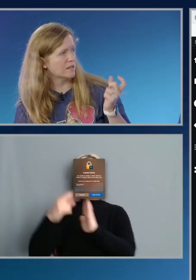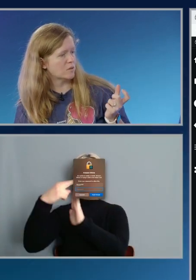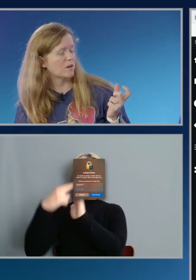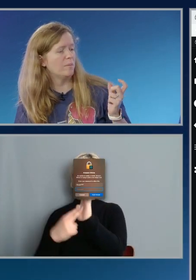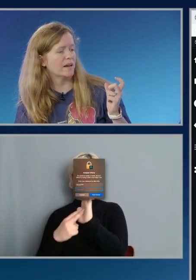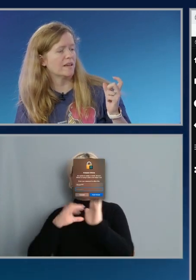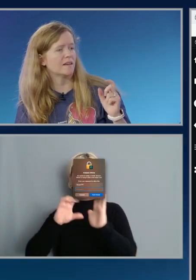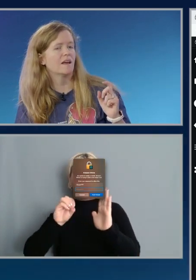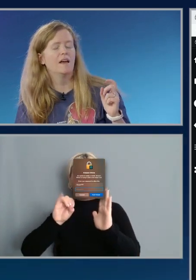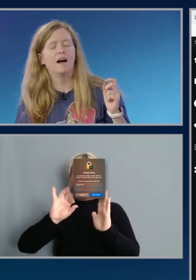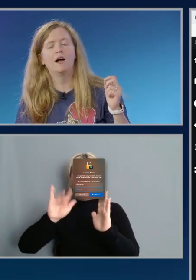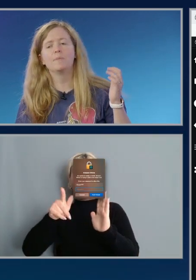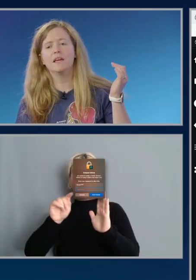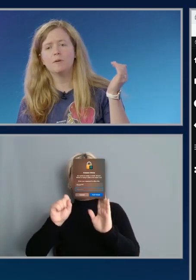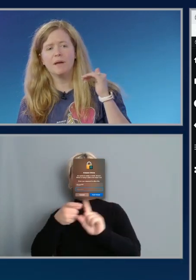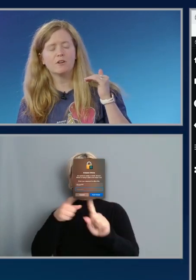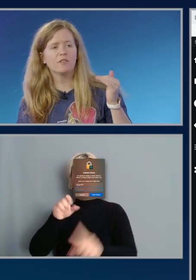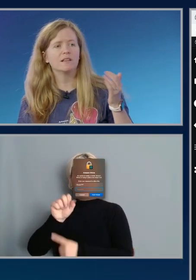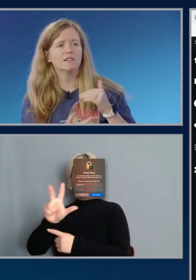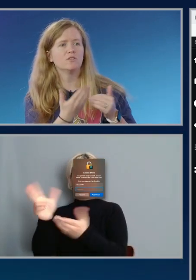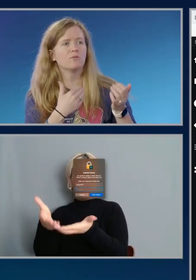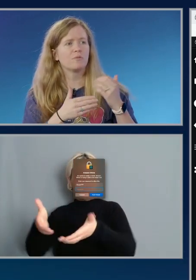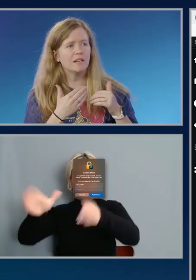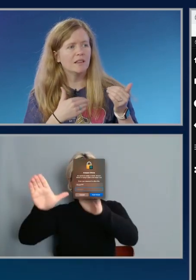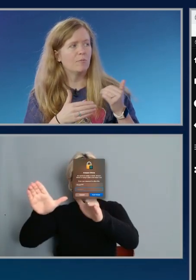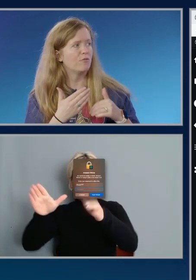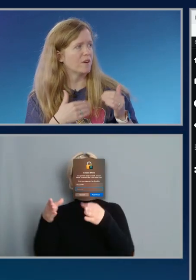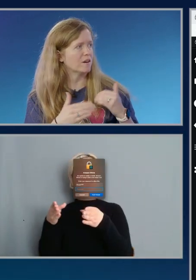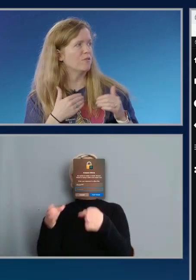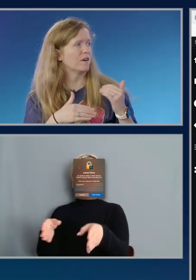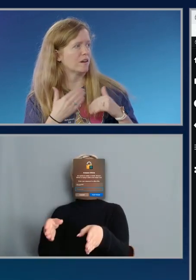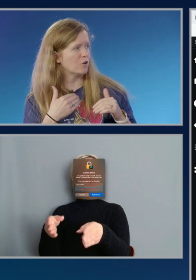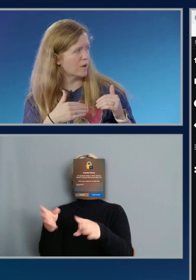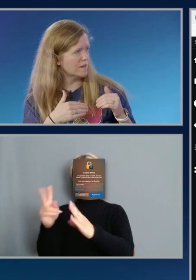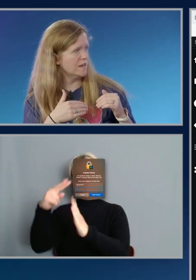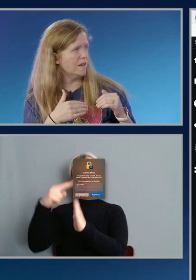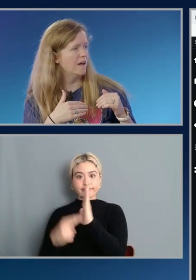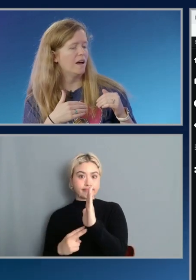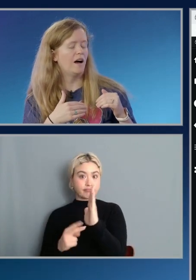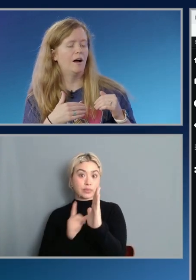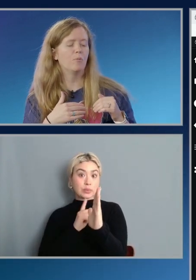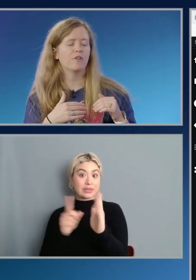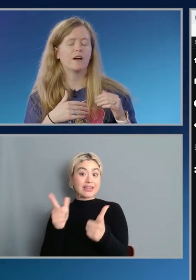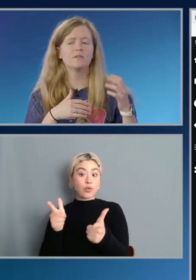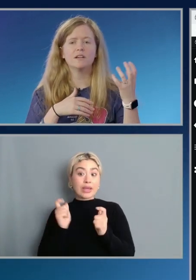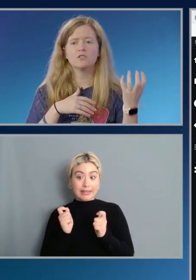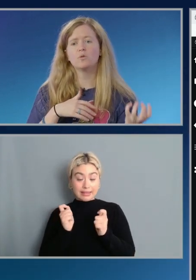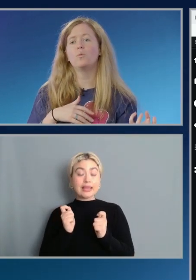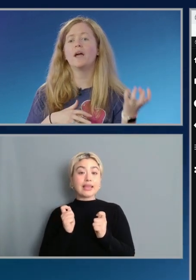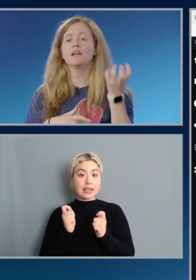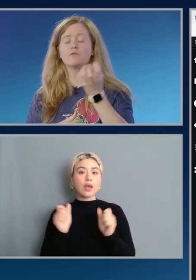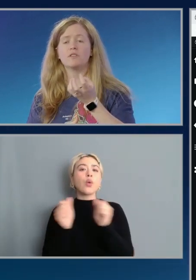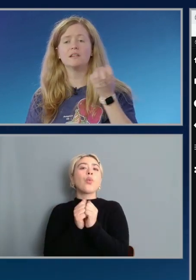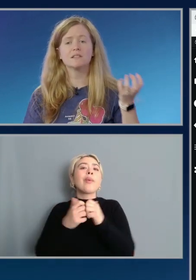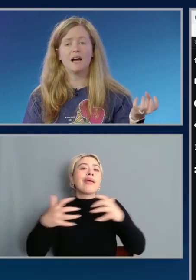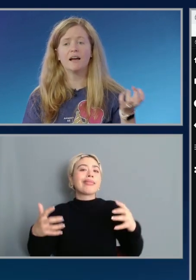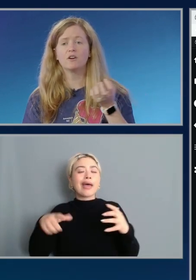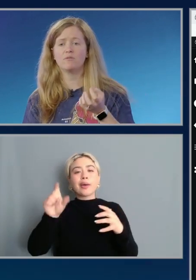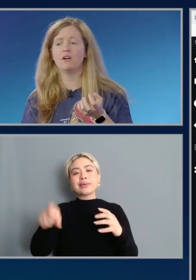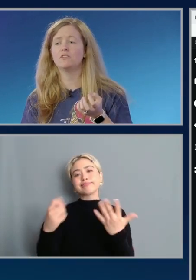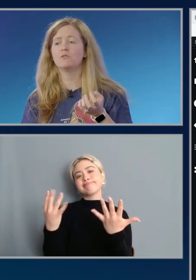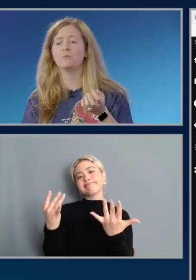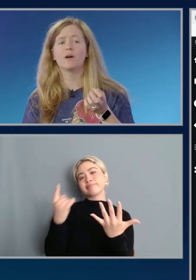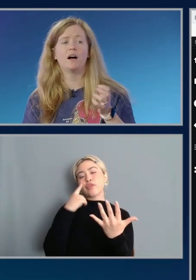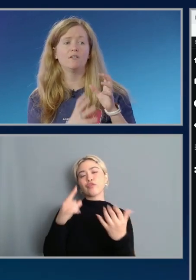your S3 bucket in a manner that lets you read them very, very quickly. Without needing to wait for the